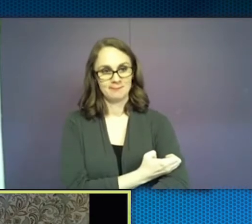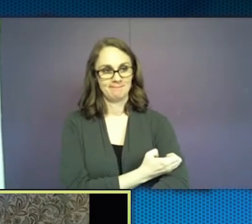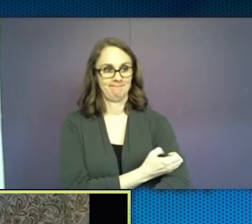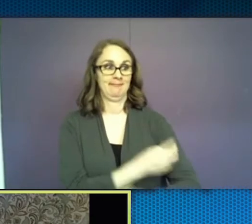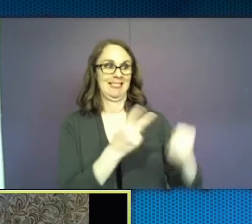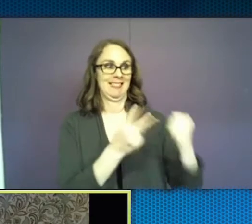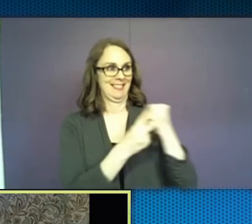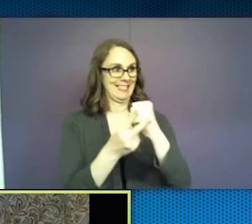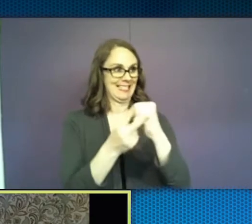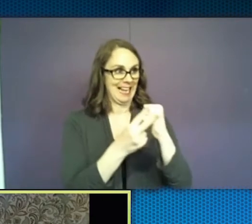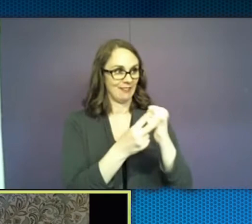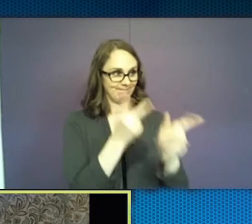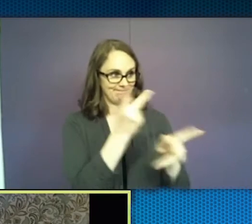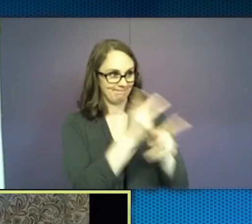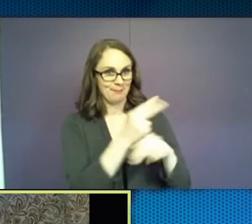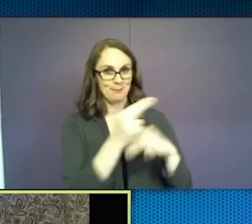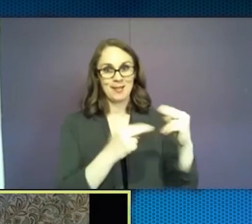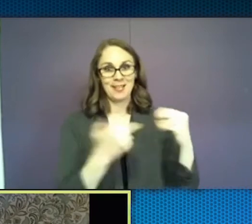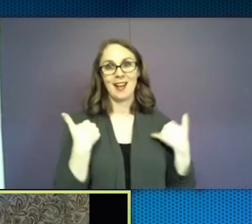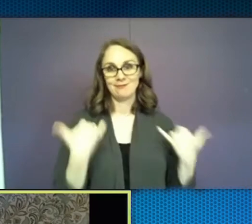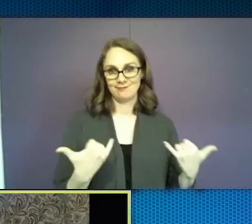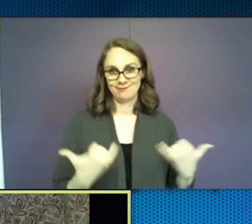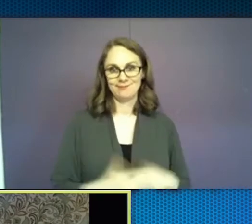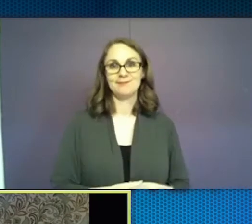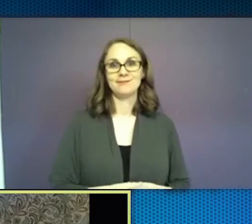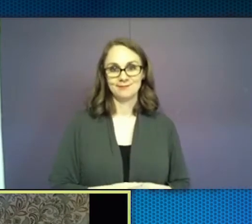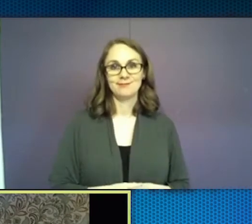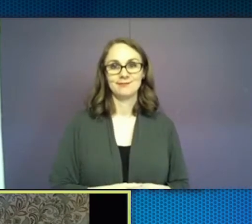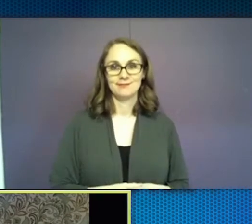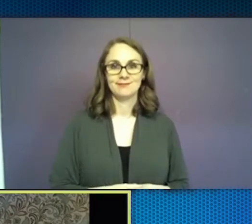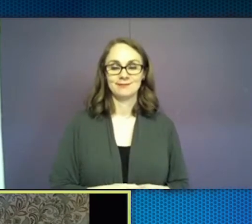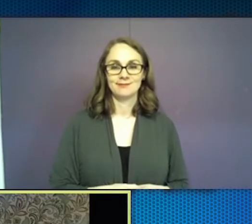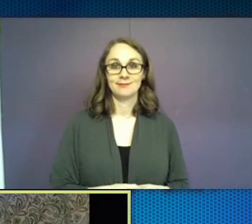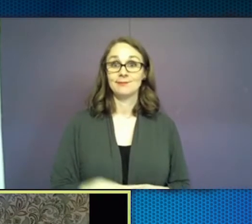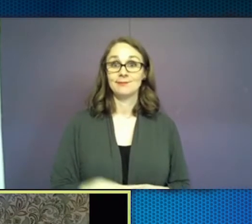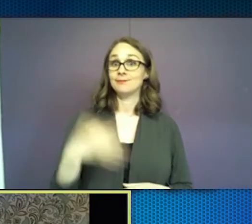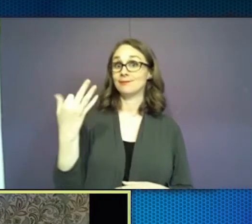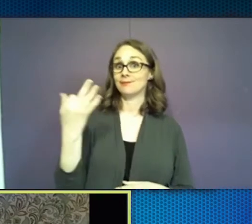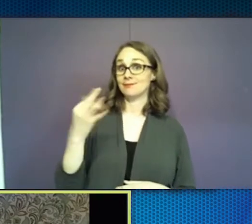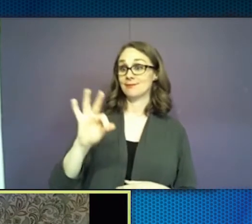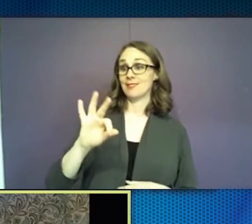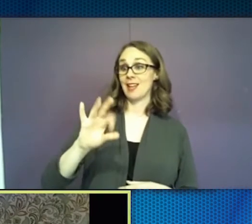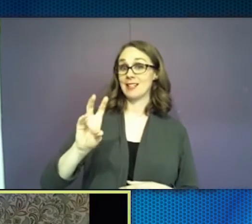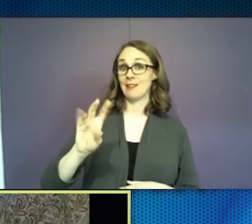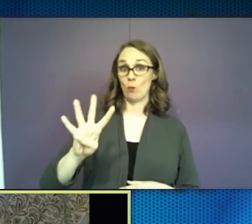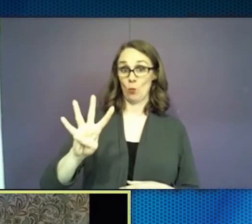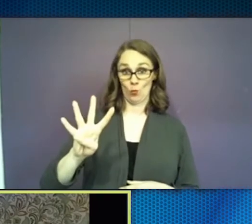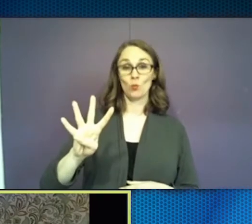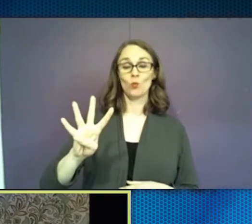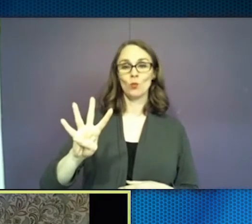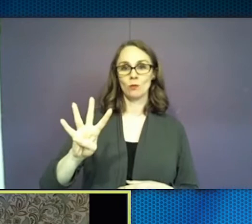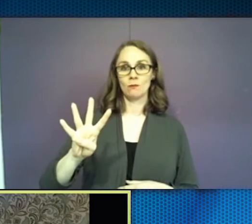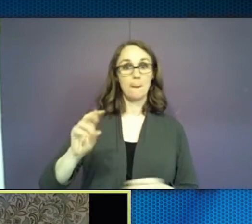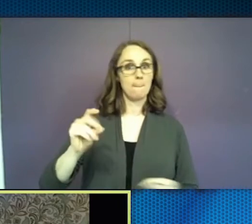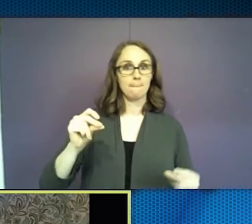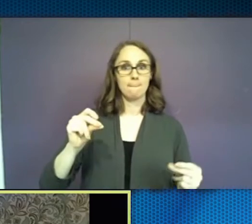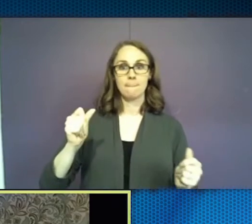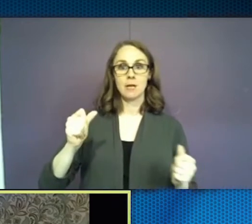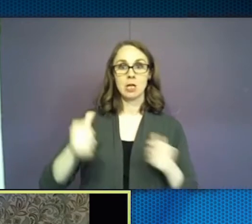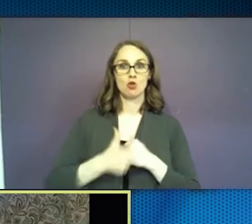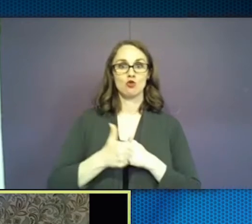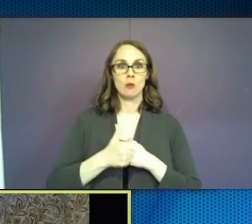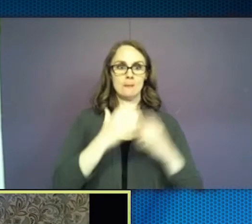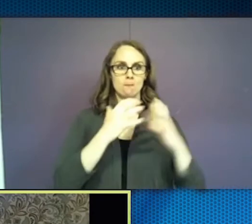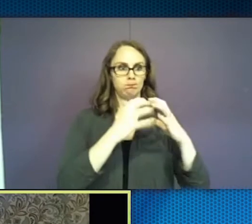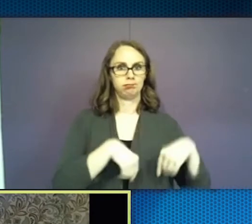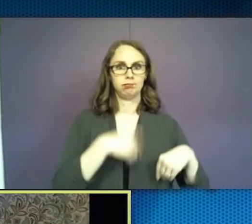the building that we have today. In 1974, there was an immediate threat of demolition